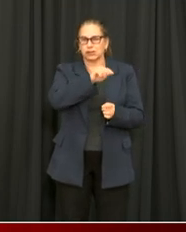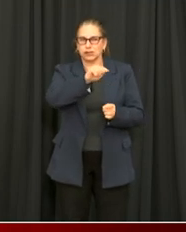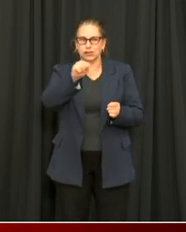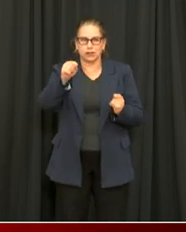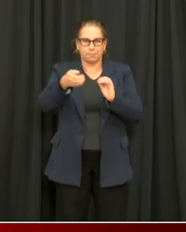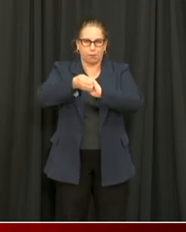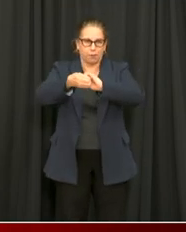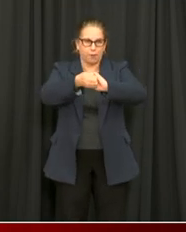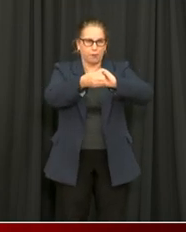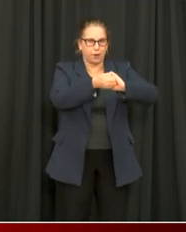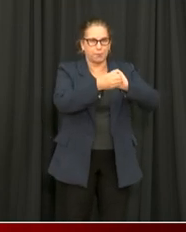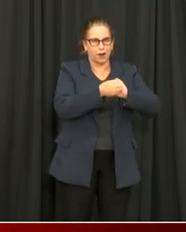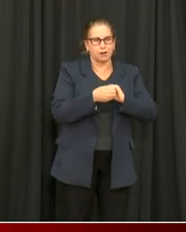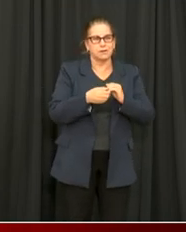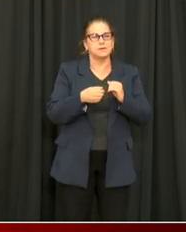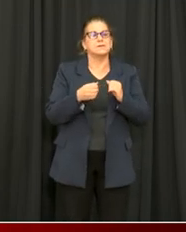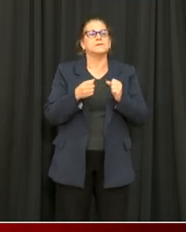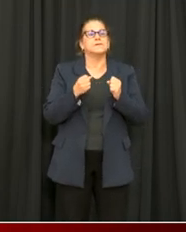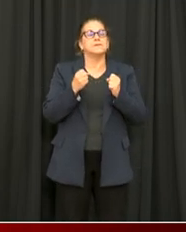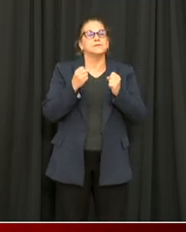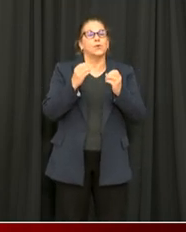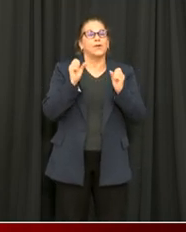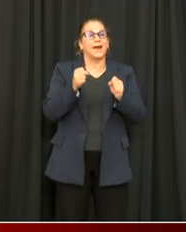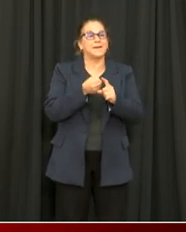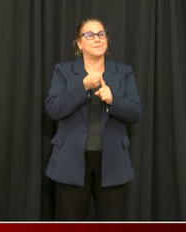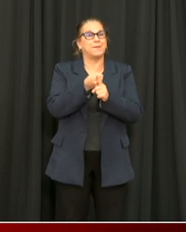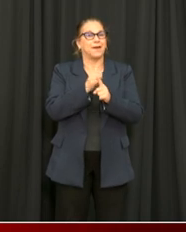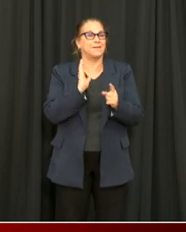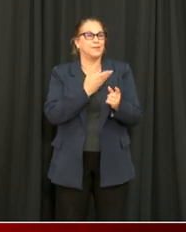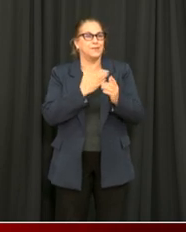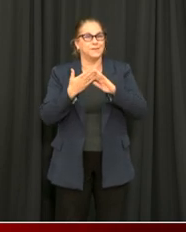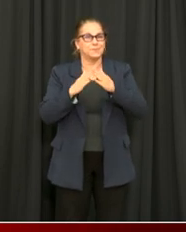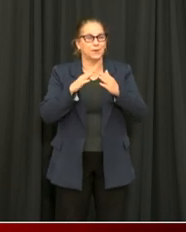disparities that impact our community. So sickle cell treatment,